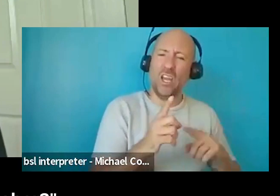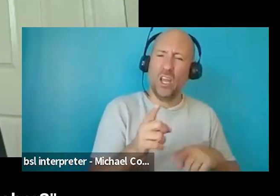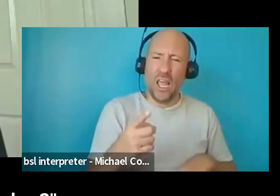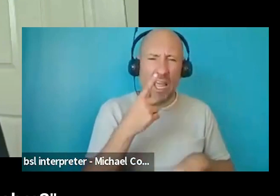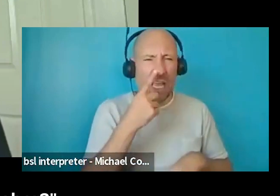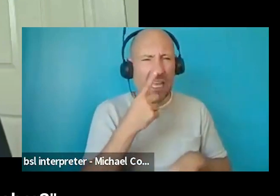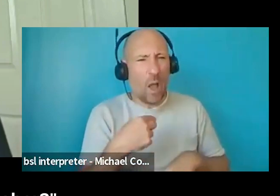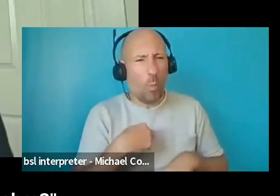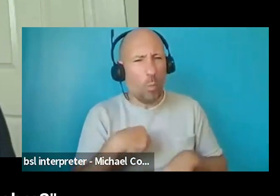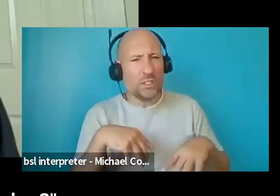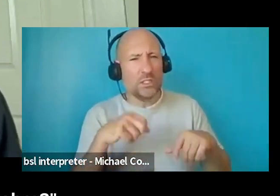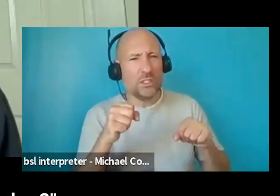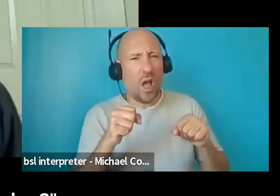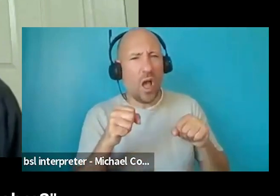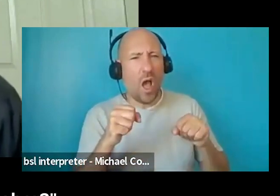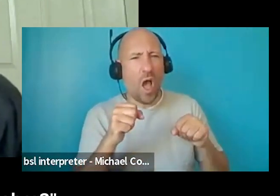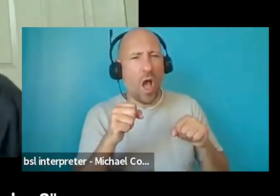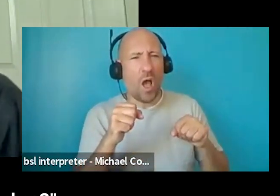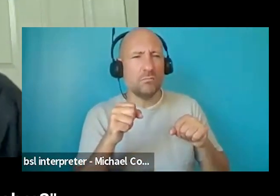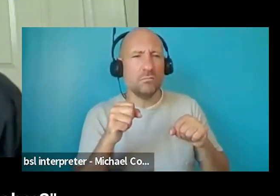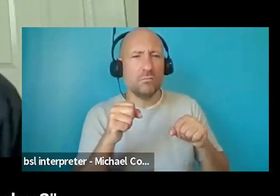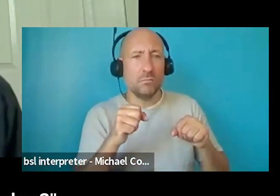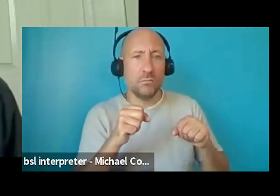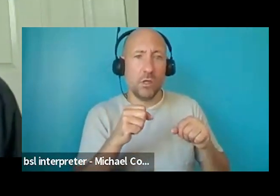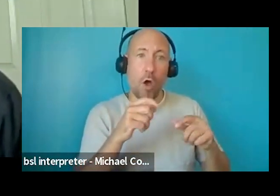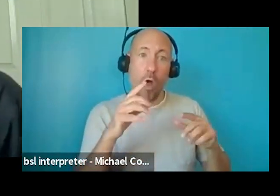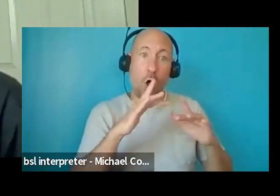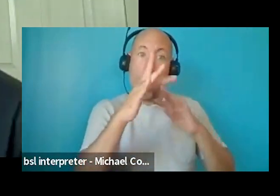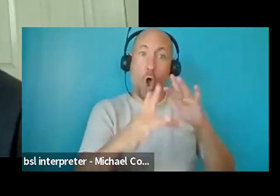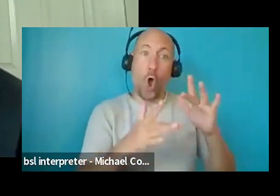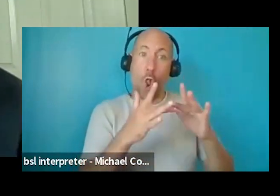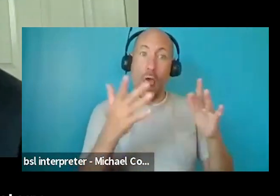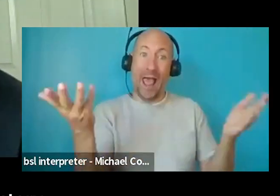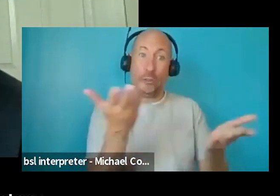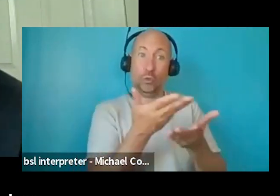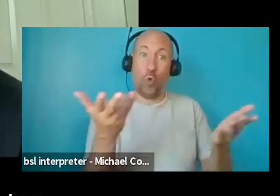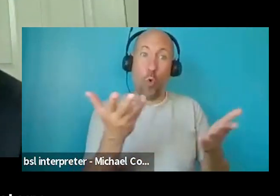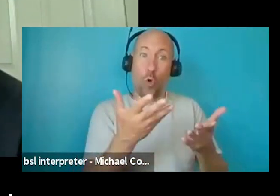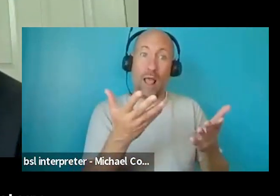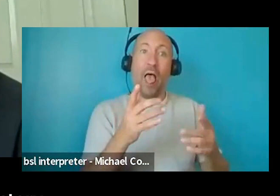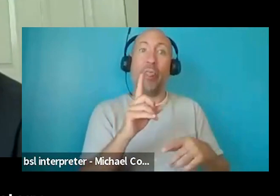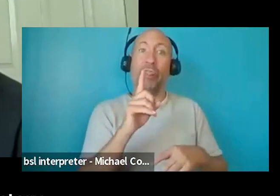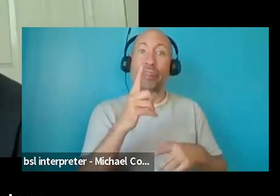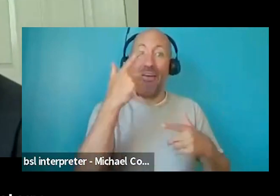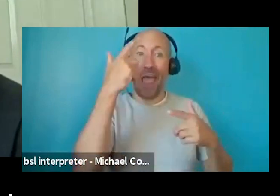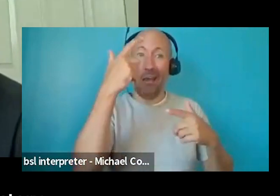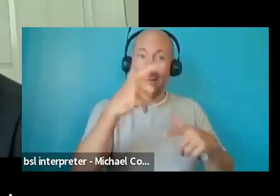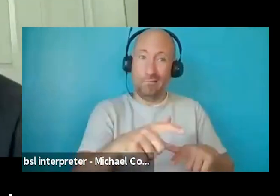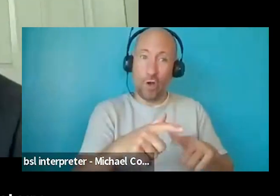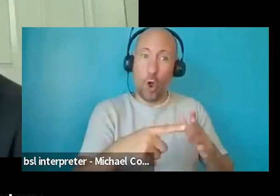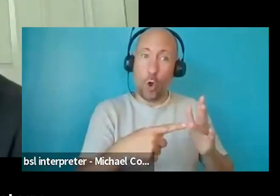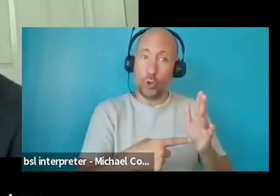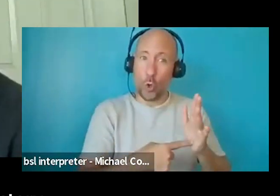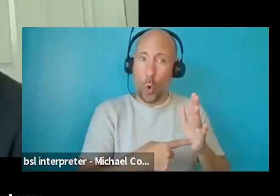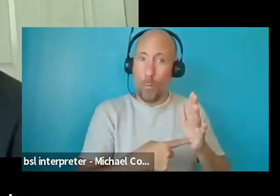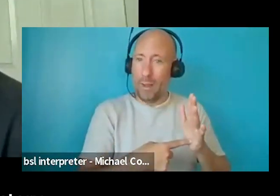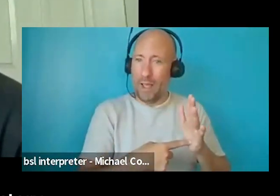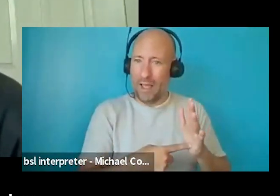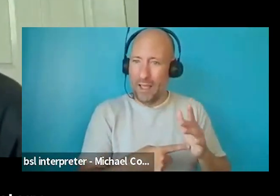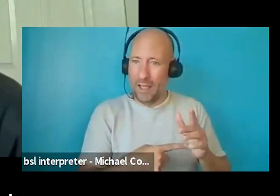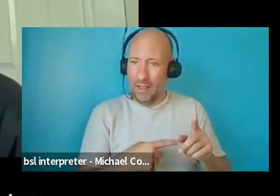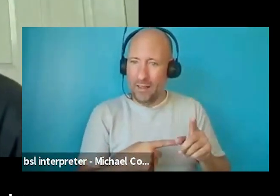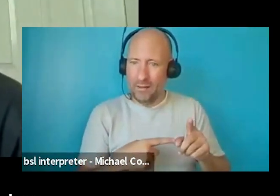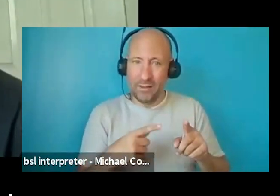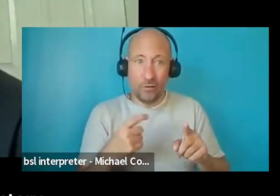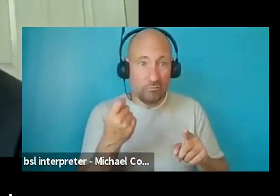and then plan a UK residency in October? Was that translation largely satisfactory for you,